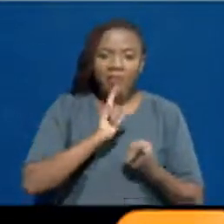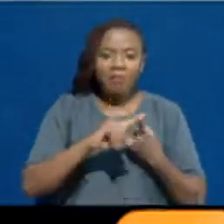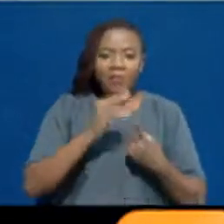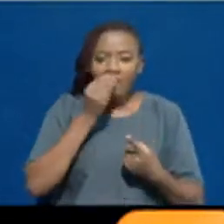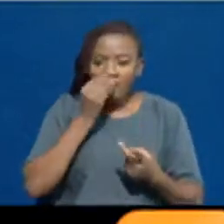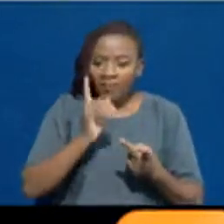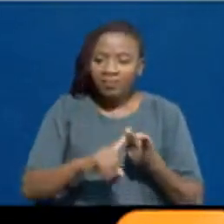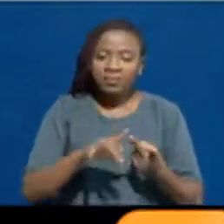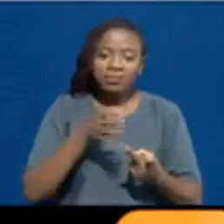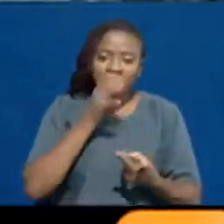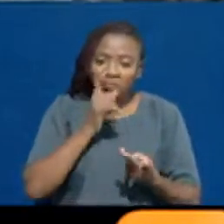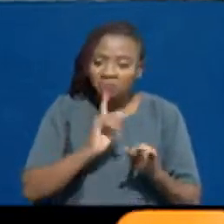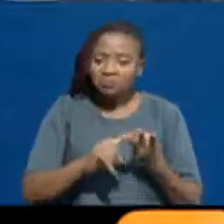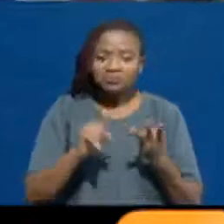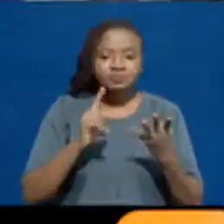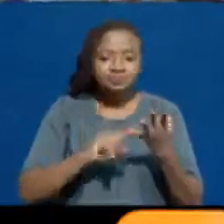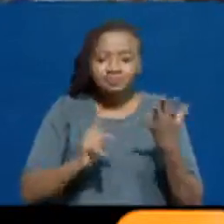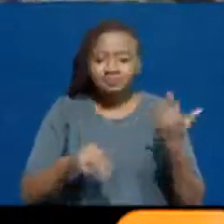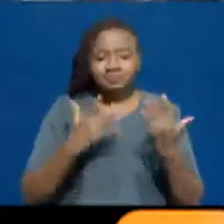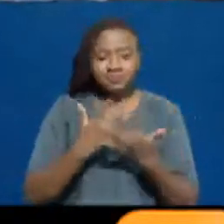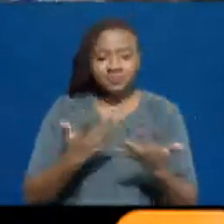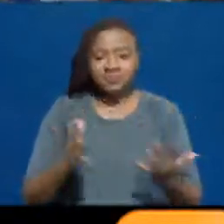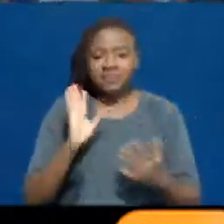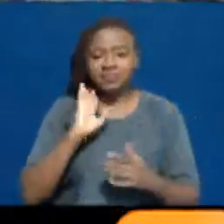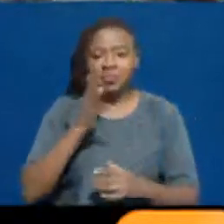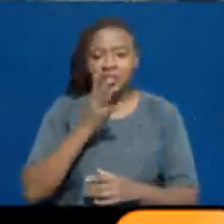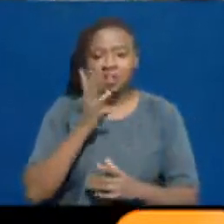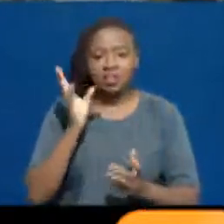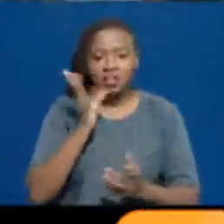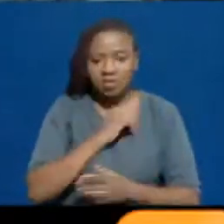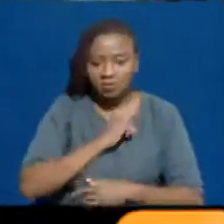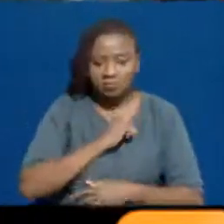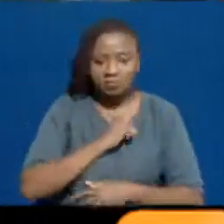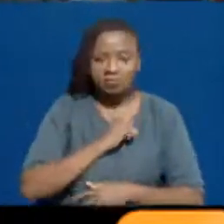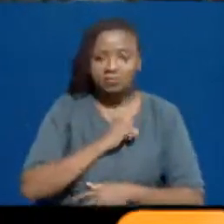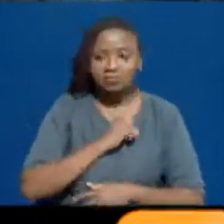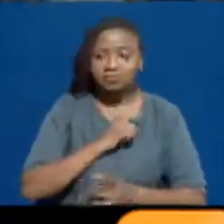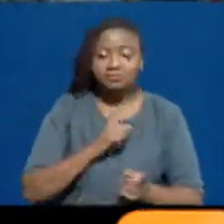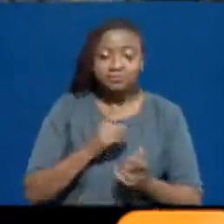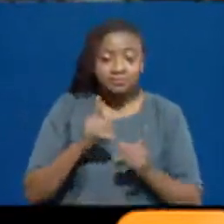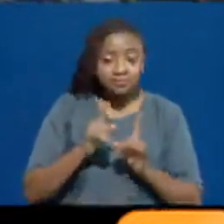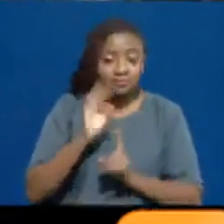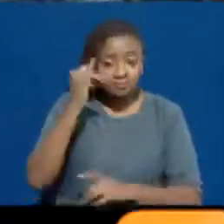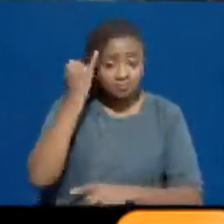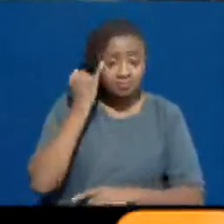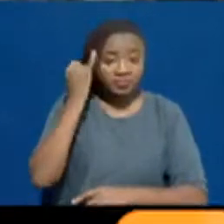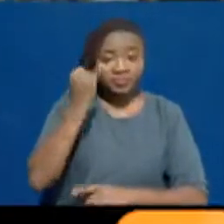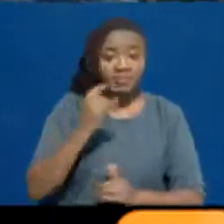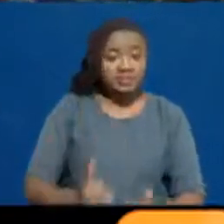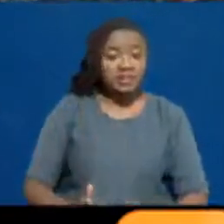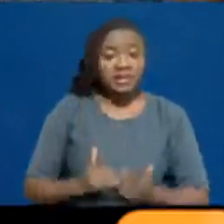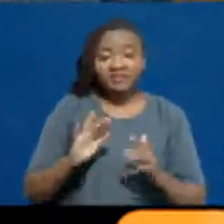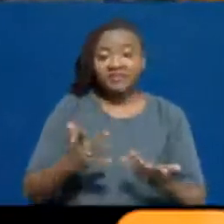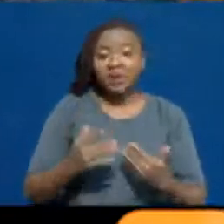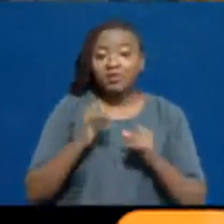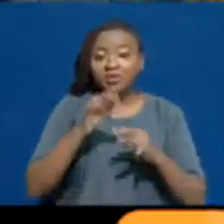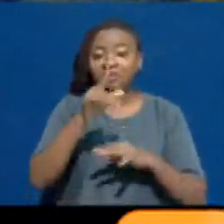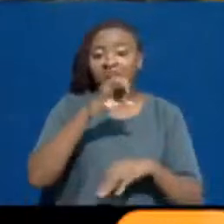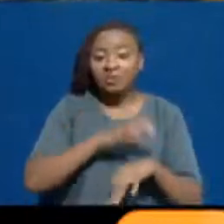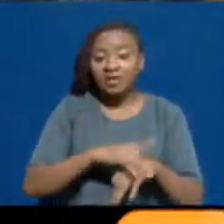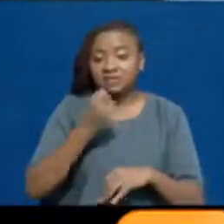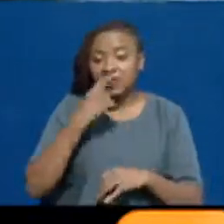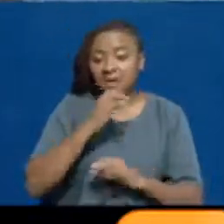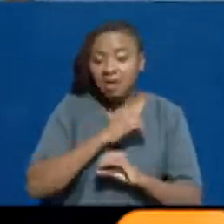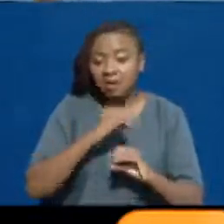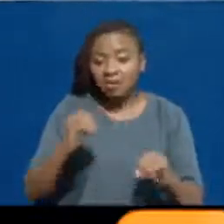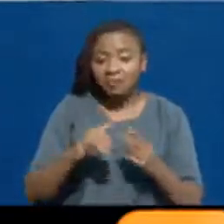over. So that is the risk. You know, you can imagine how life will be if you can't be able to get medics, you